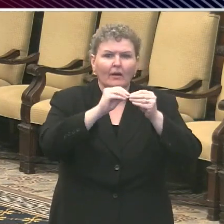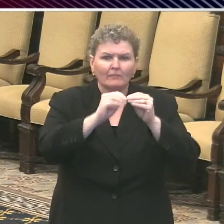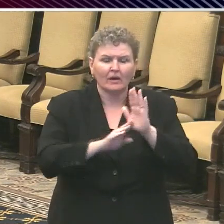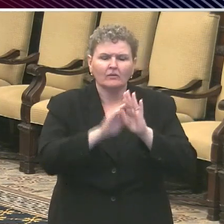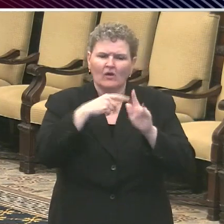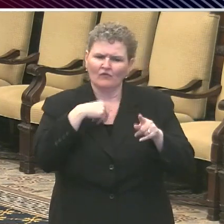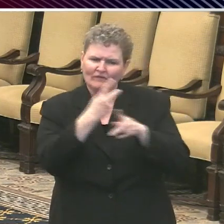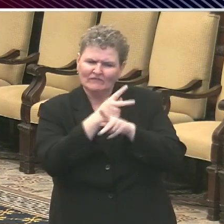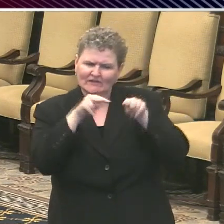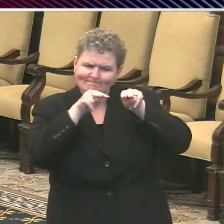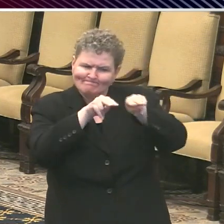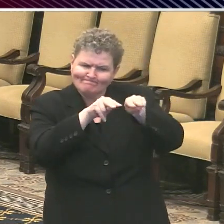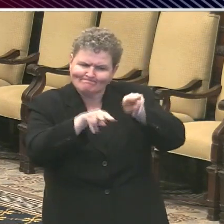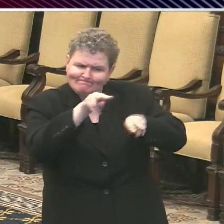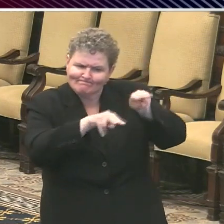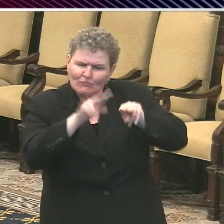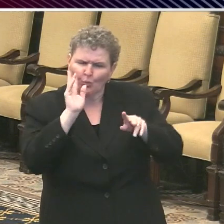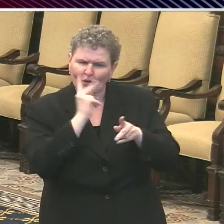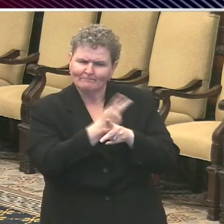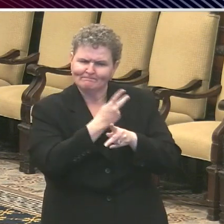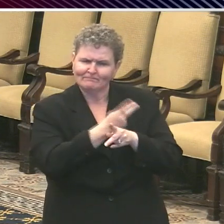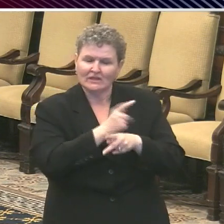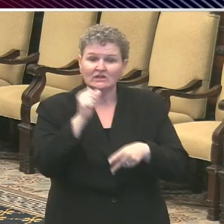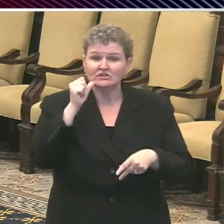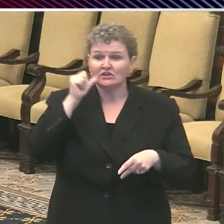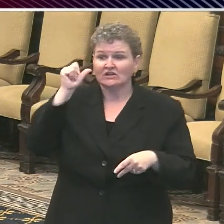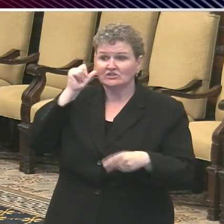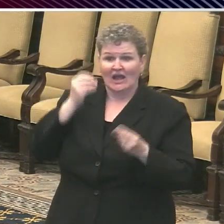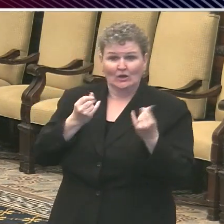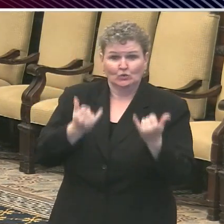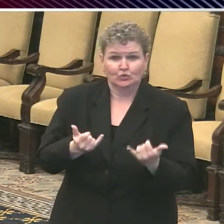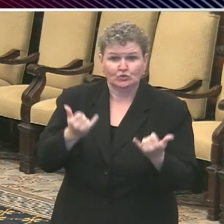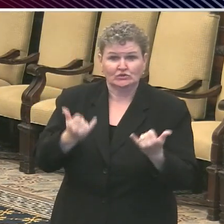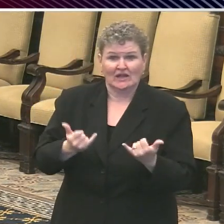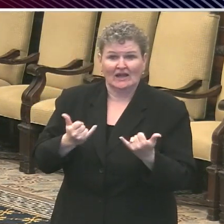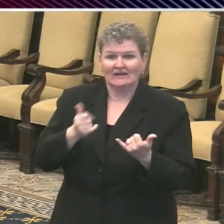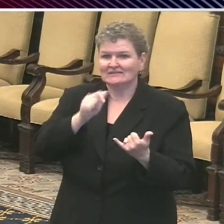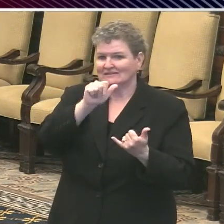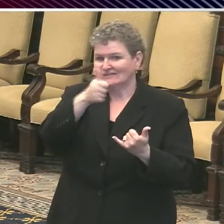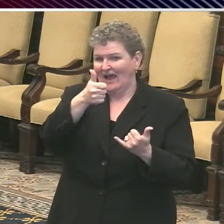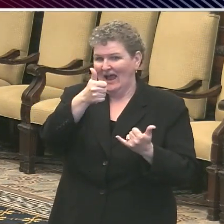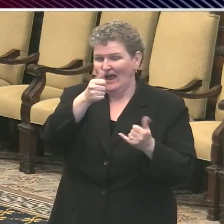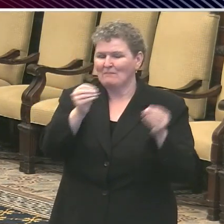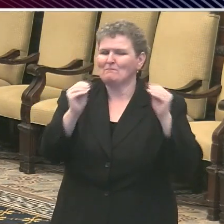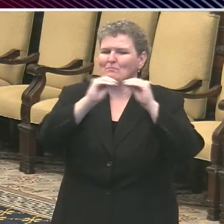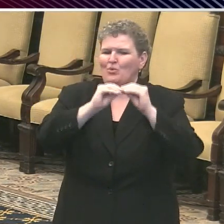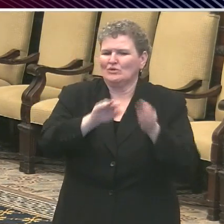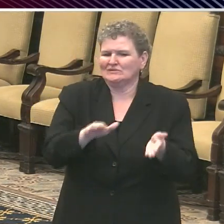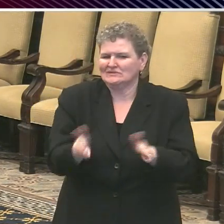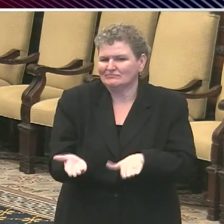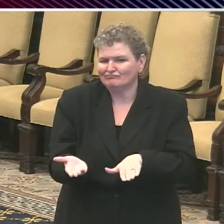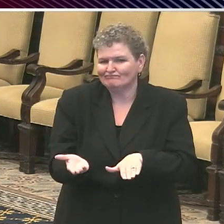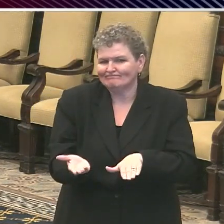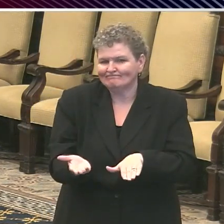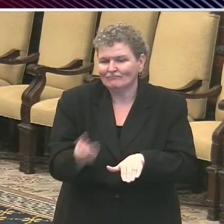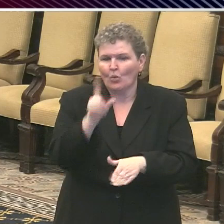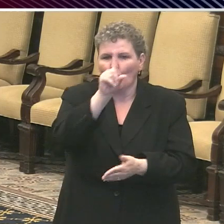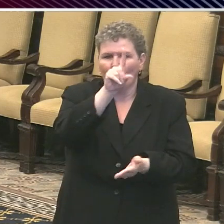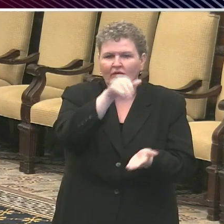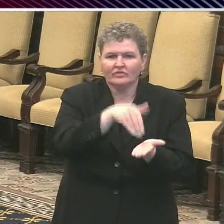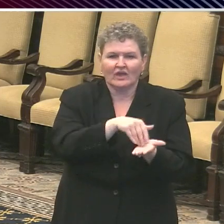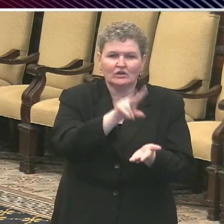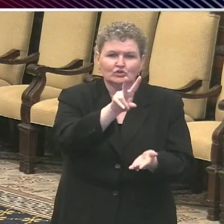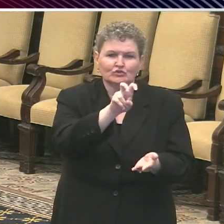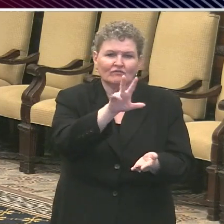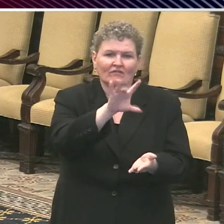Excuse me, since this time yesterday, we confirmed 10 new deaths from the coronavirus infection, bringing us to 1,258 since the beginning of